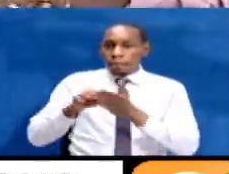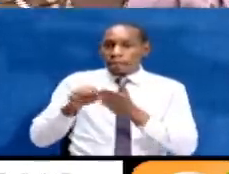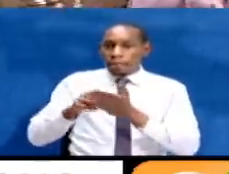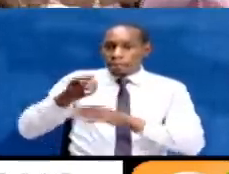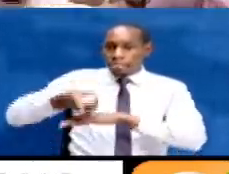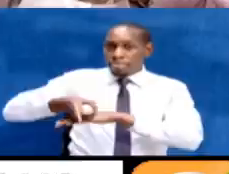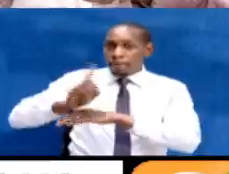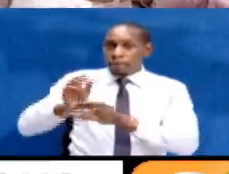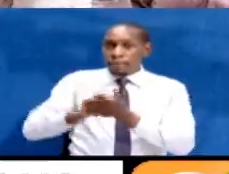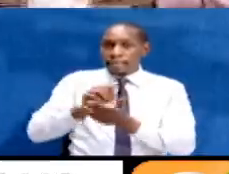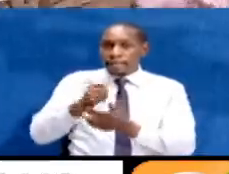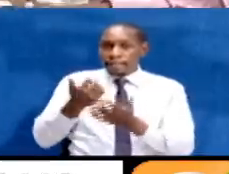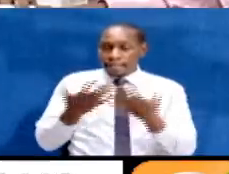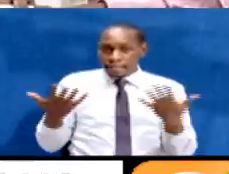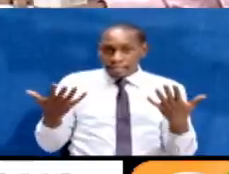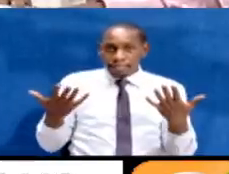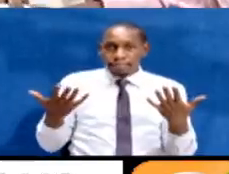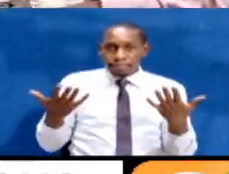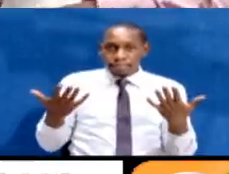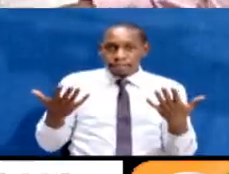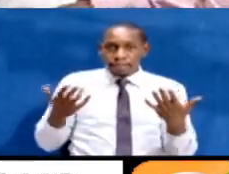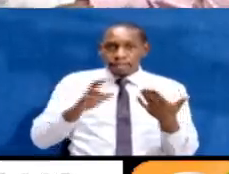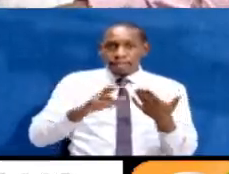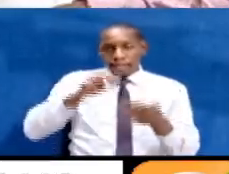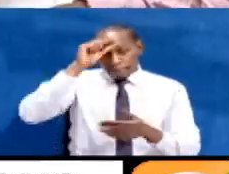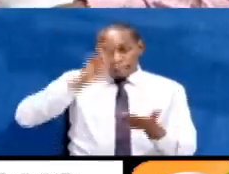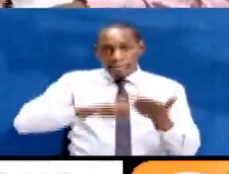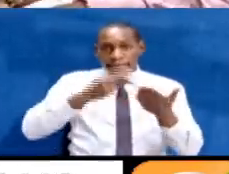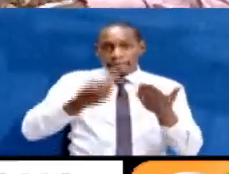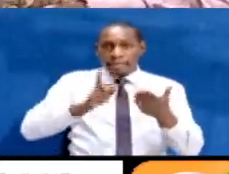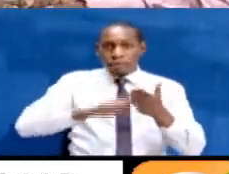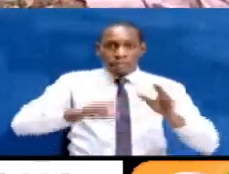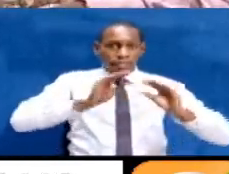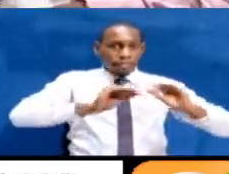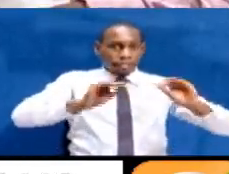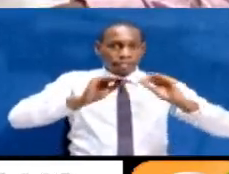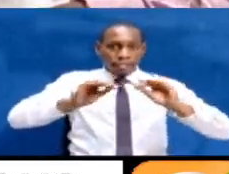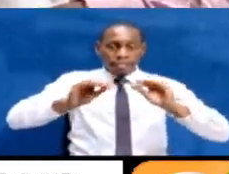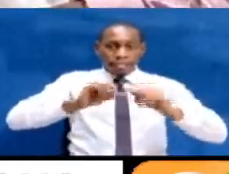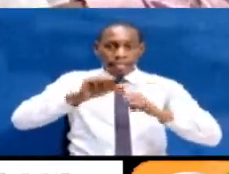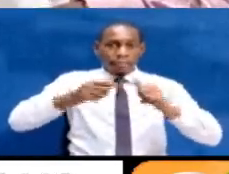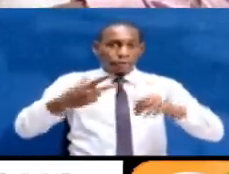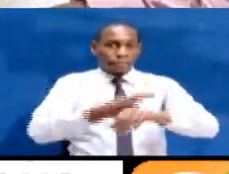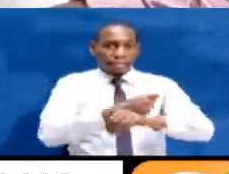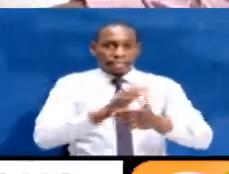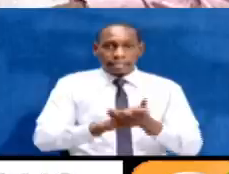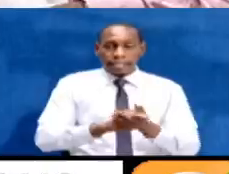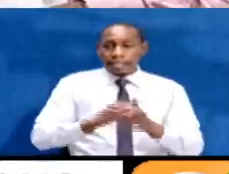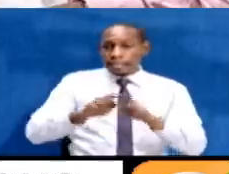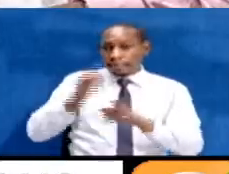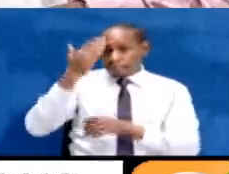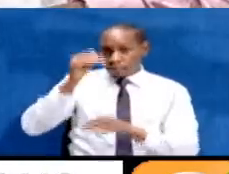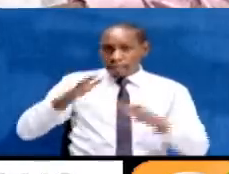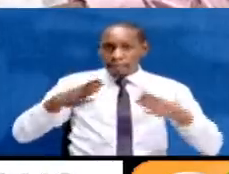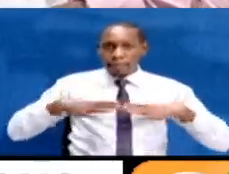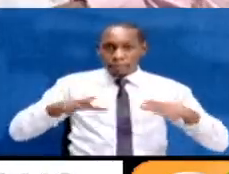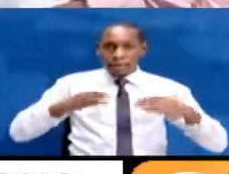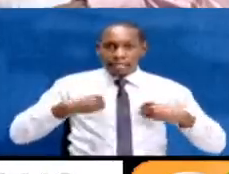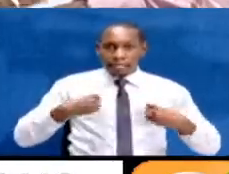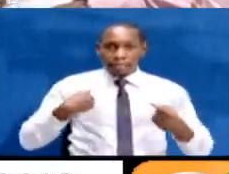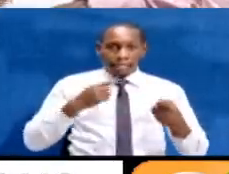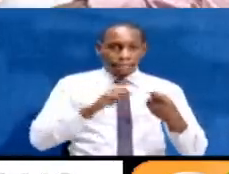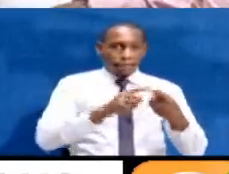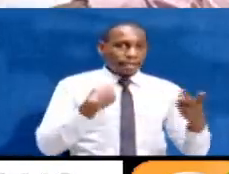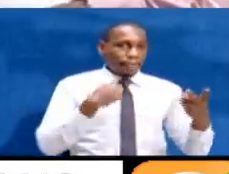among other things. So I think the failure was in the part of the government in terms of giving education about this vaccine, what it means and why people should go get it, number